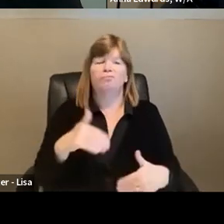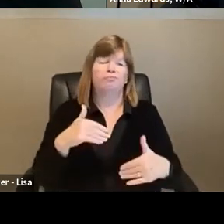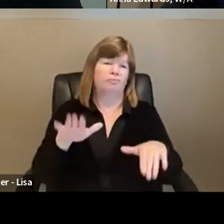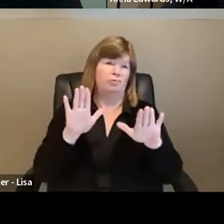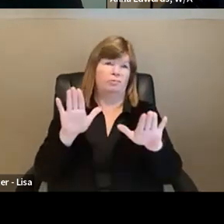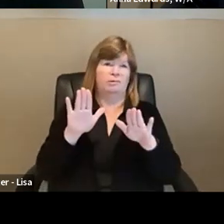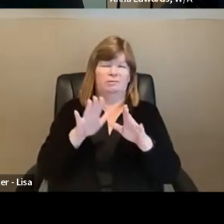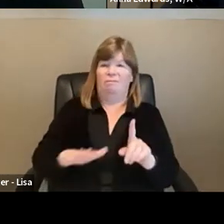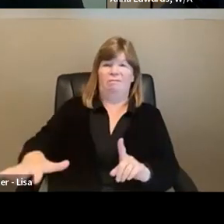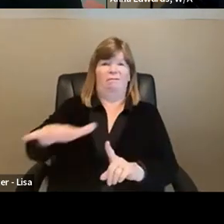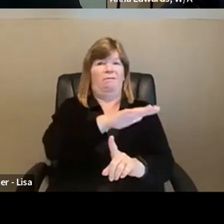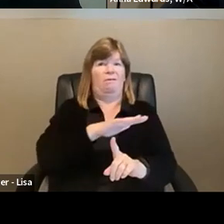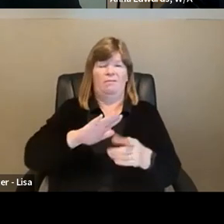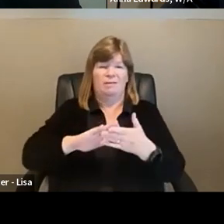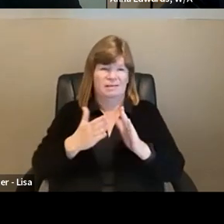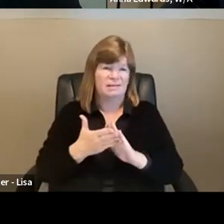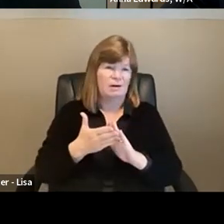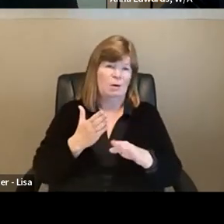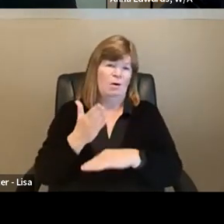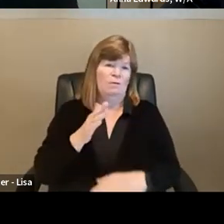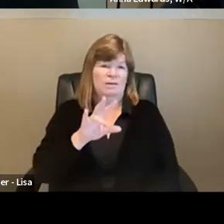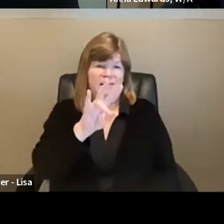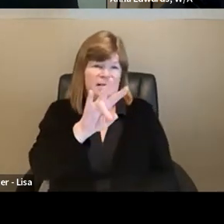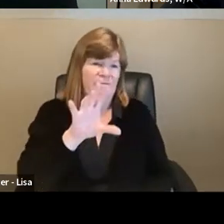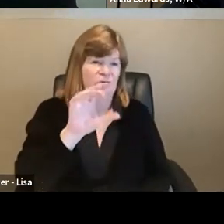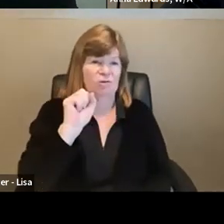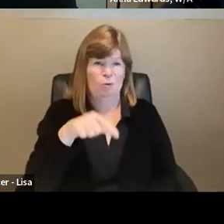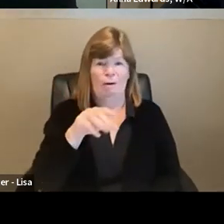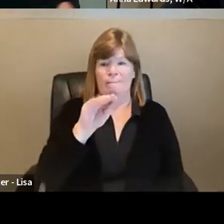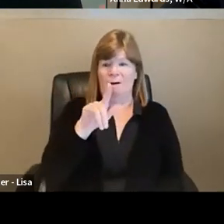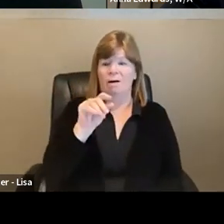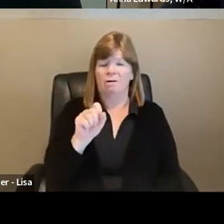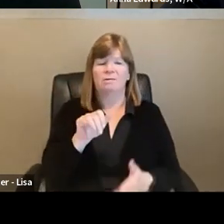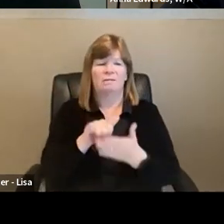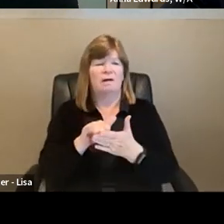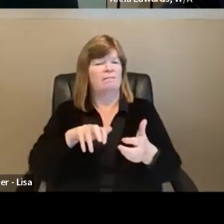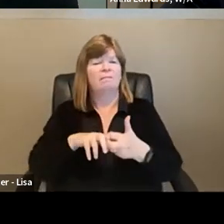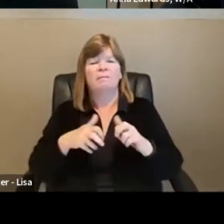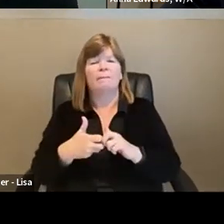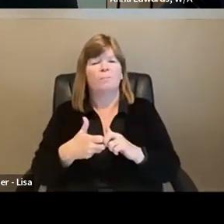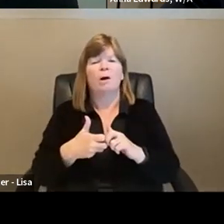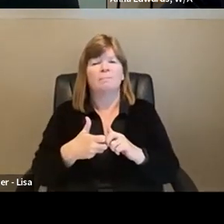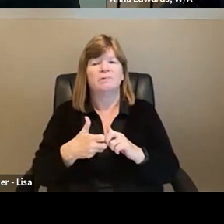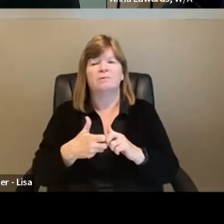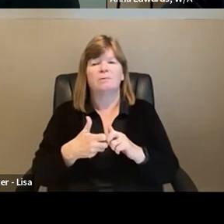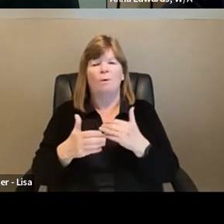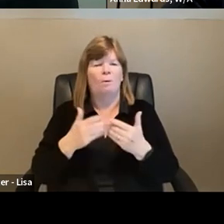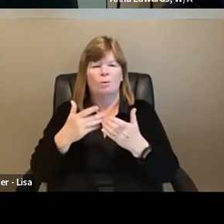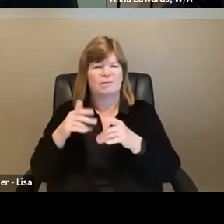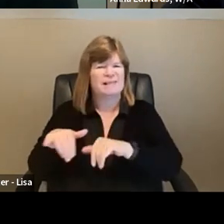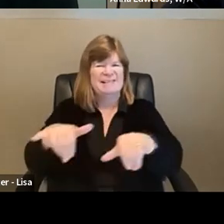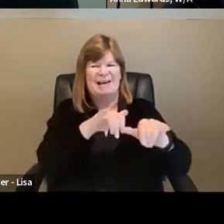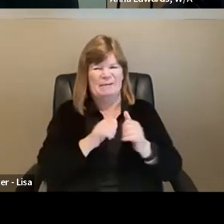across the city, which is over 700 square miles, that the problems are largely the same in implementation.